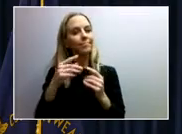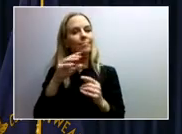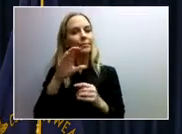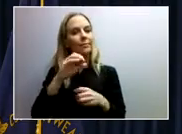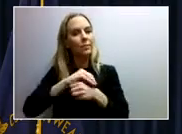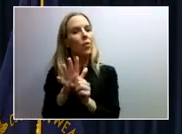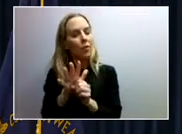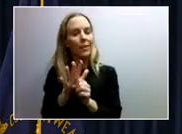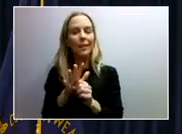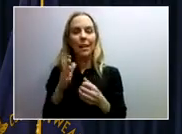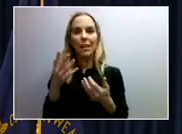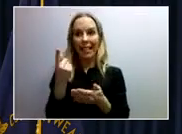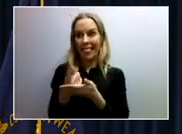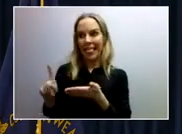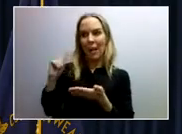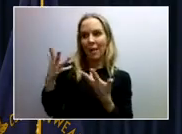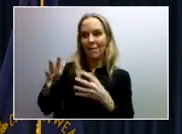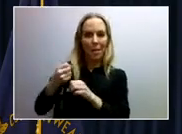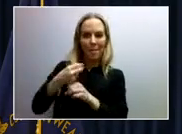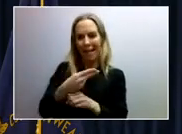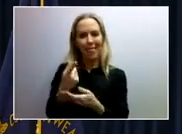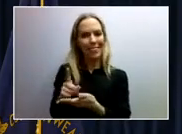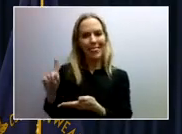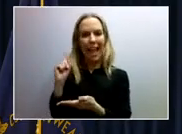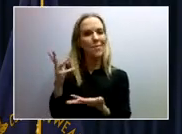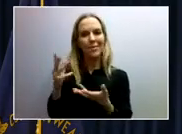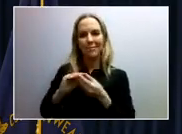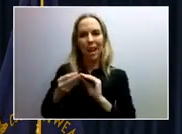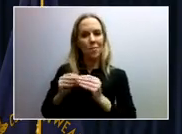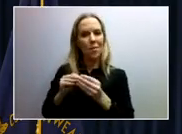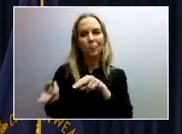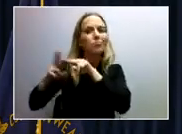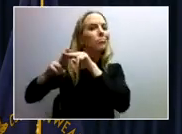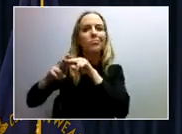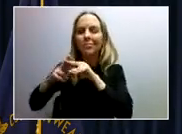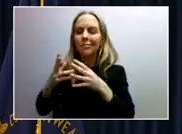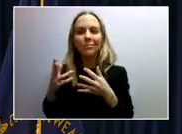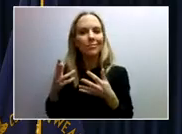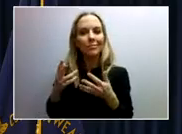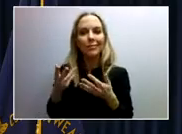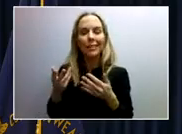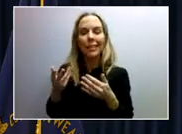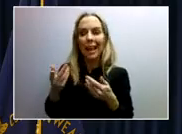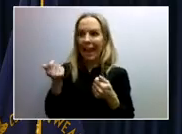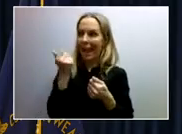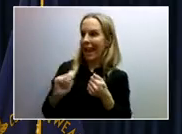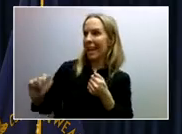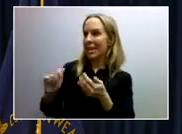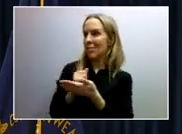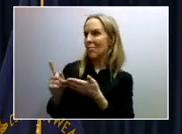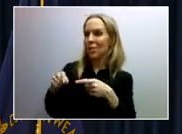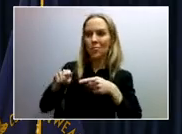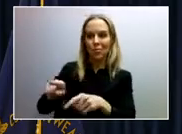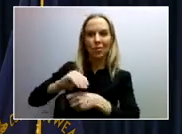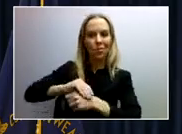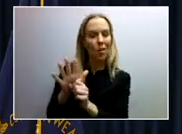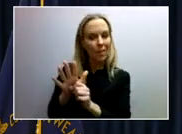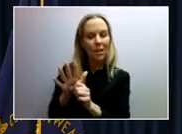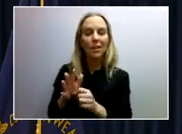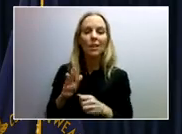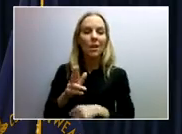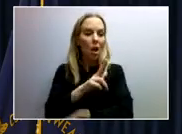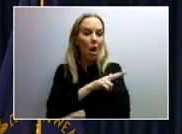week's numbers for most cases in any week during the pandemic. Hospital